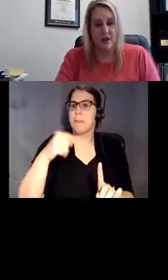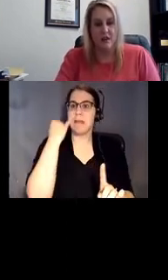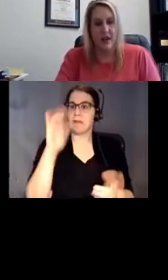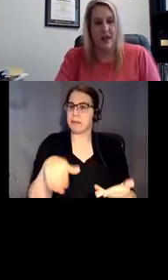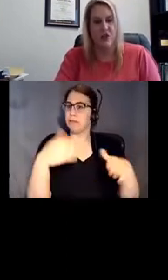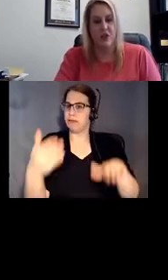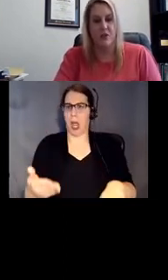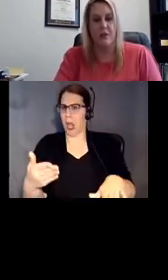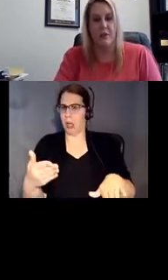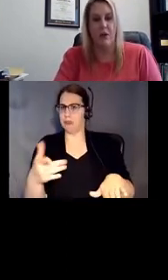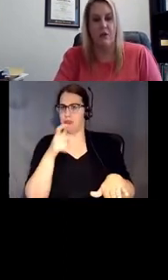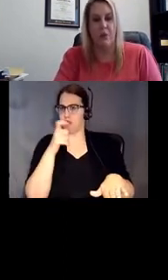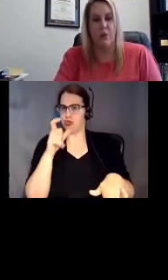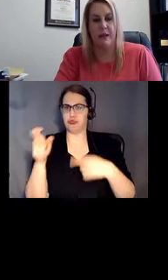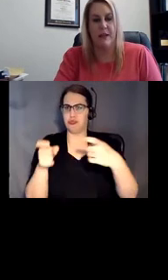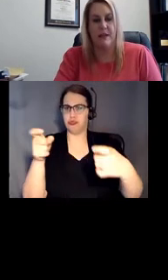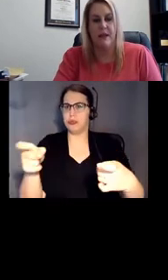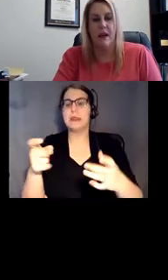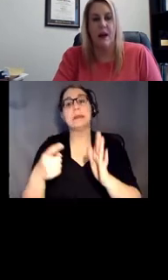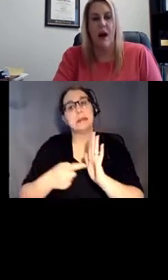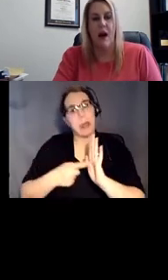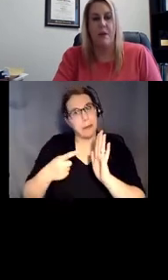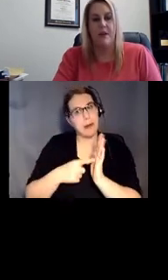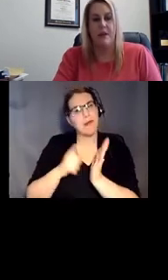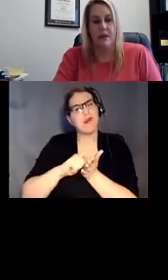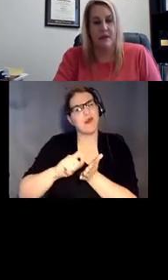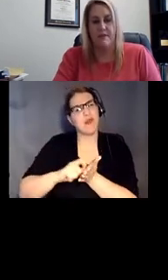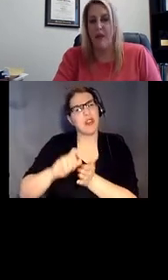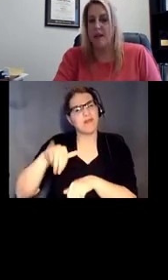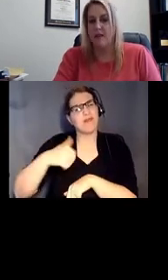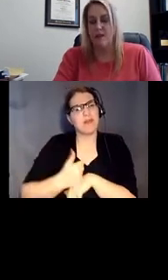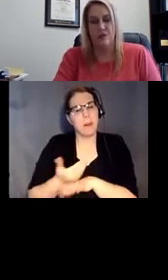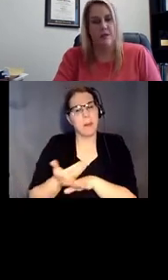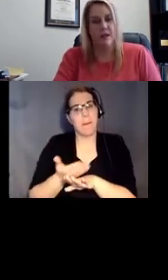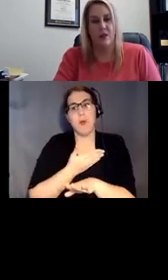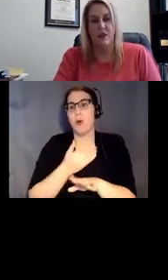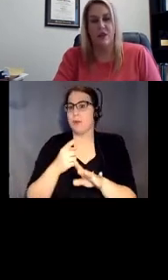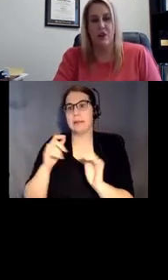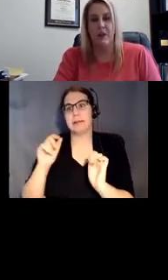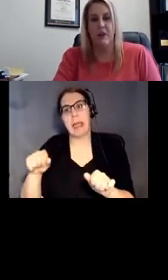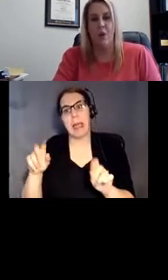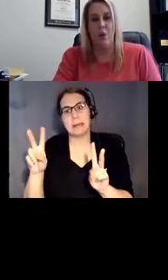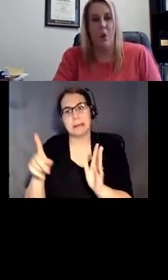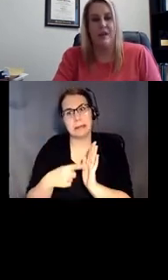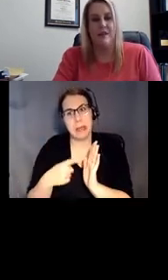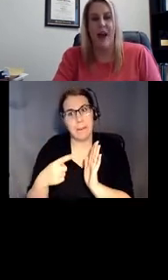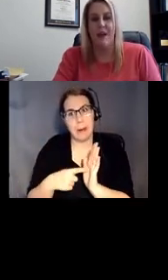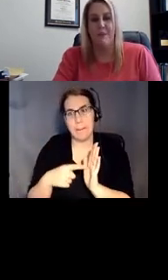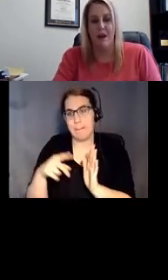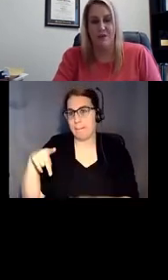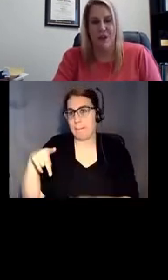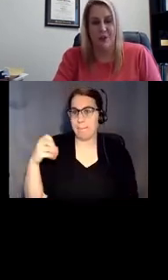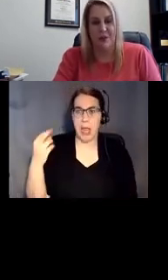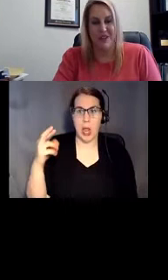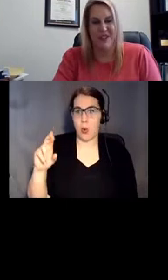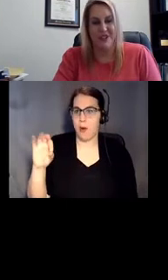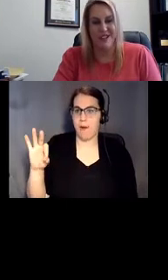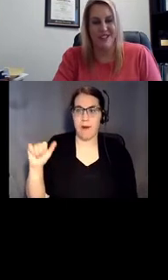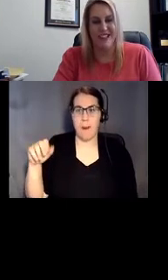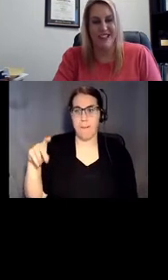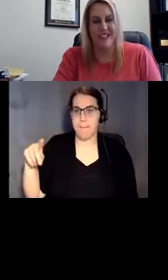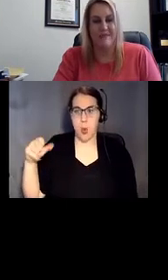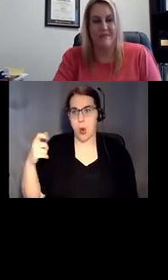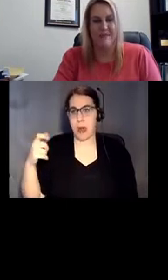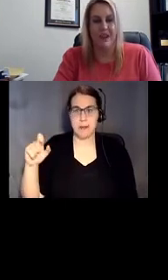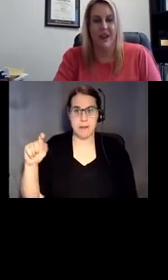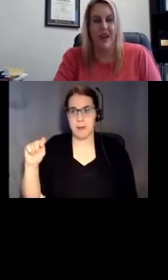the trust. Occasionally there can be a power of appointment, but that is going to determine what type of supplemental needs trust